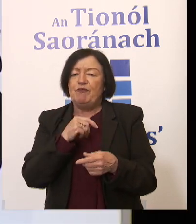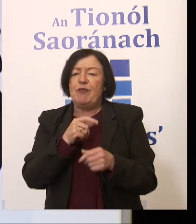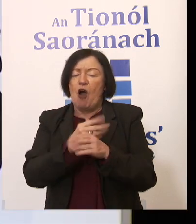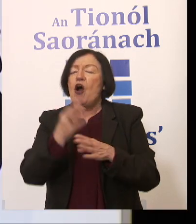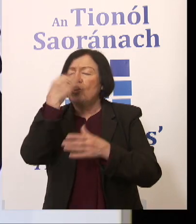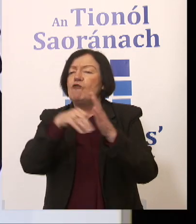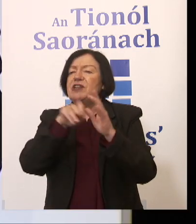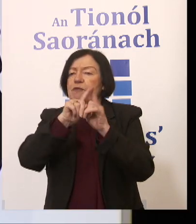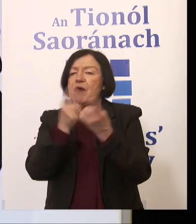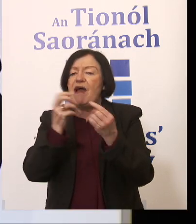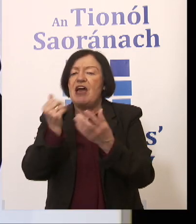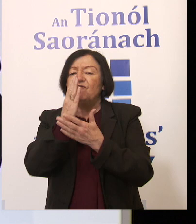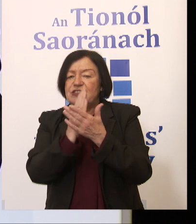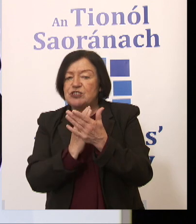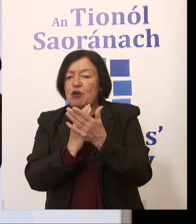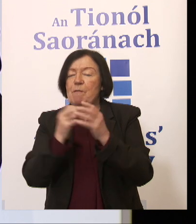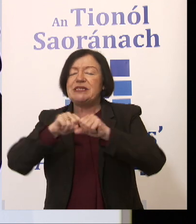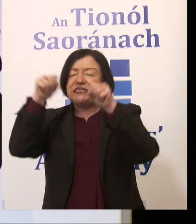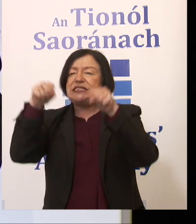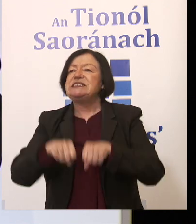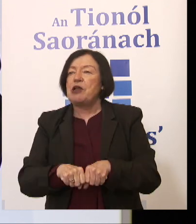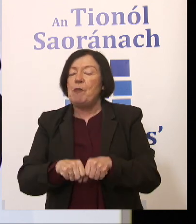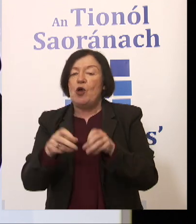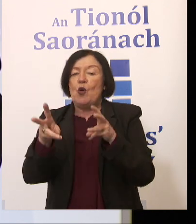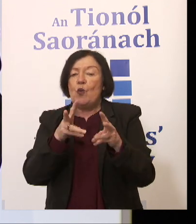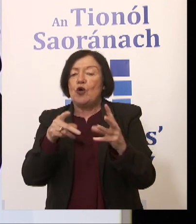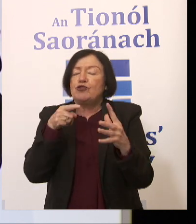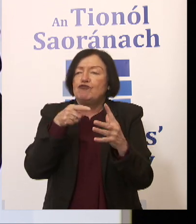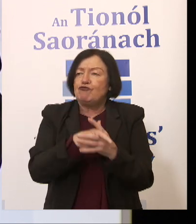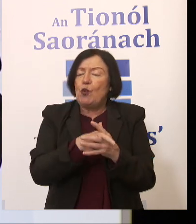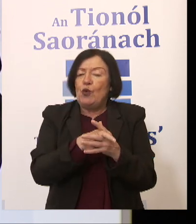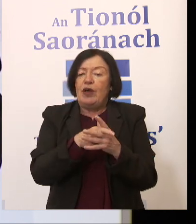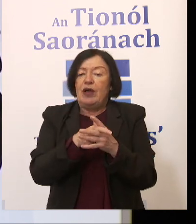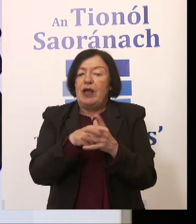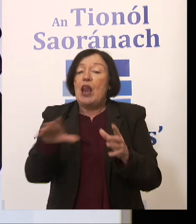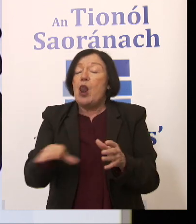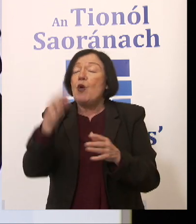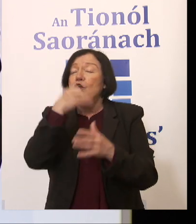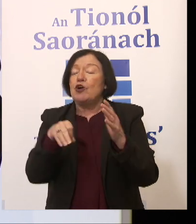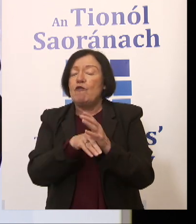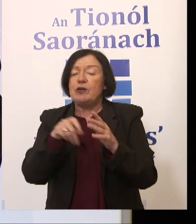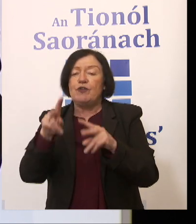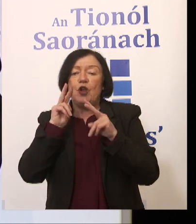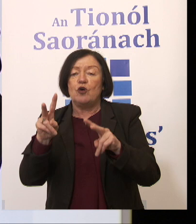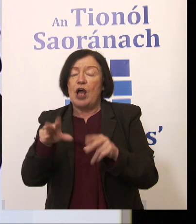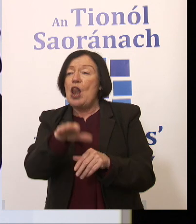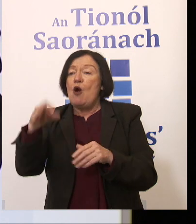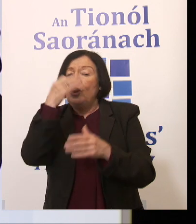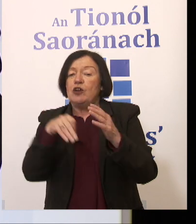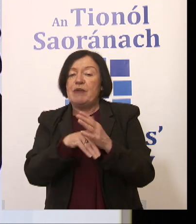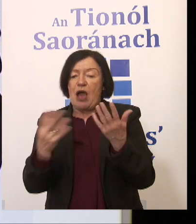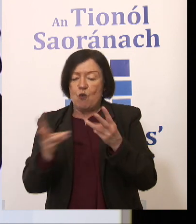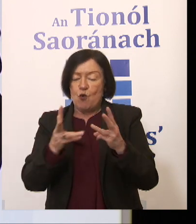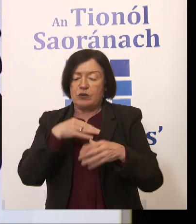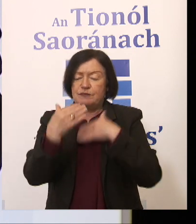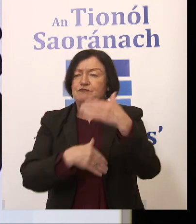government departments will have some sort of a scheme that works through local government. If we look at local government and the functions